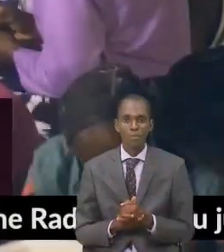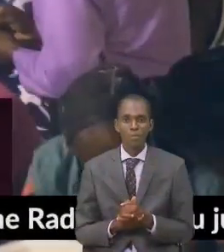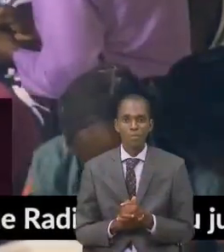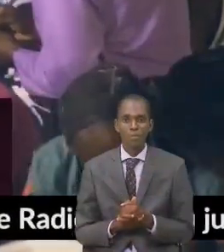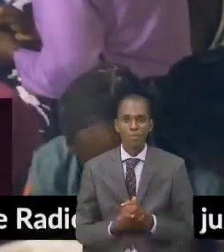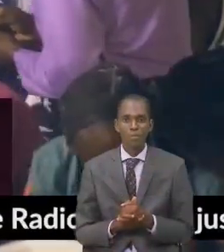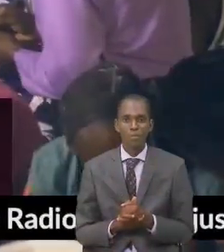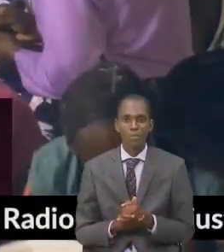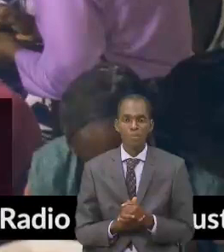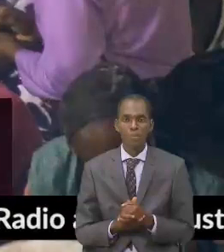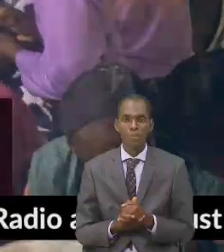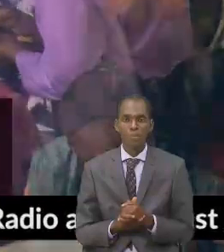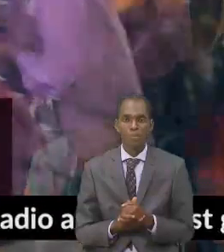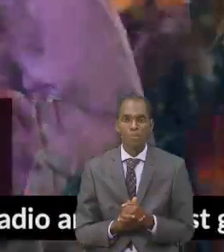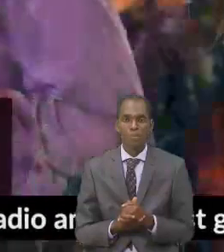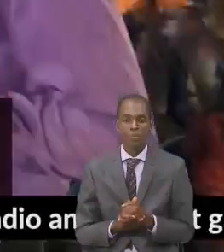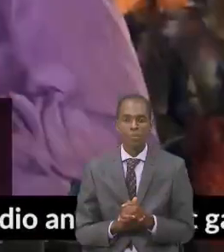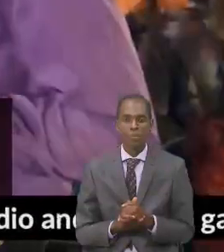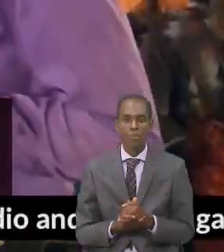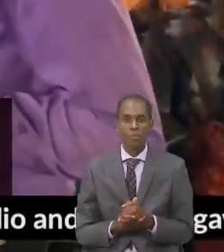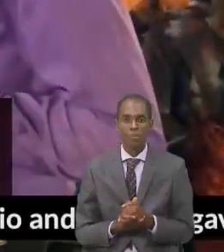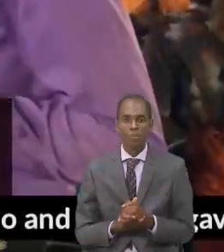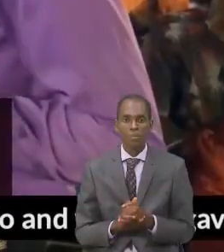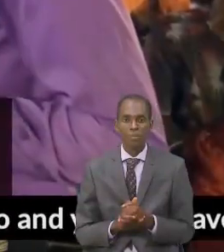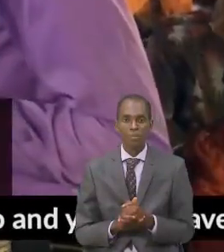Please, counselors, be fast.